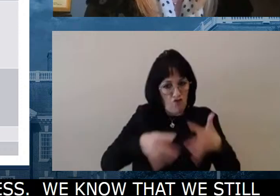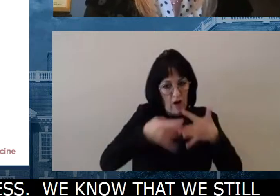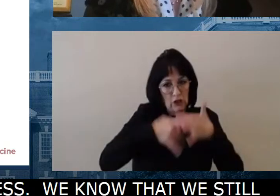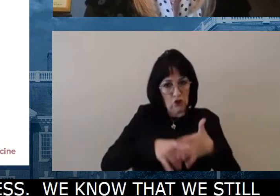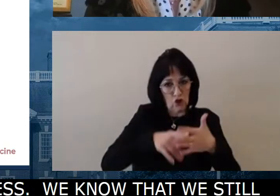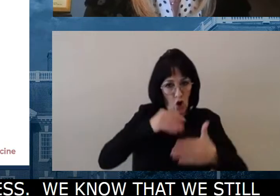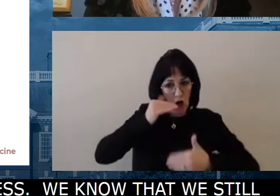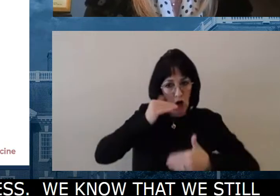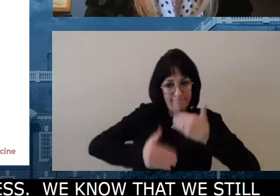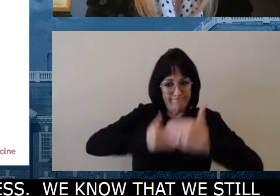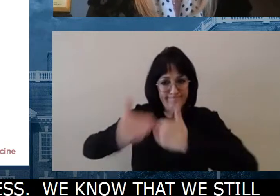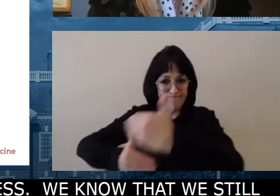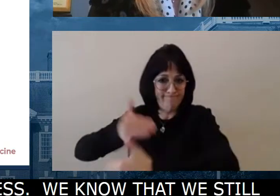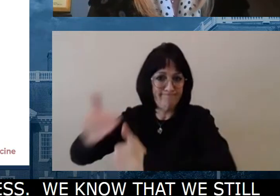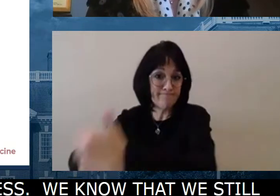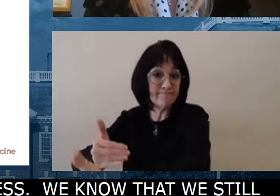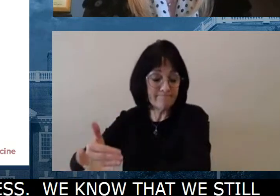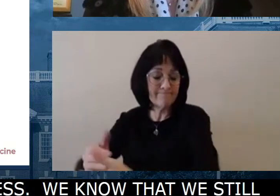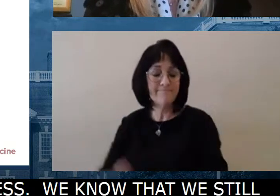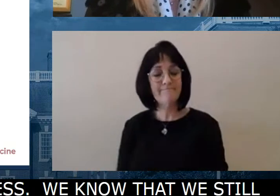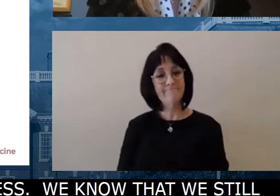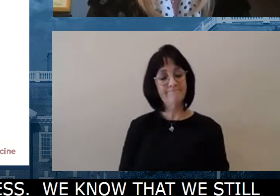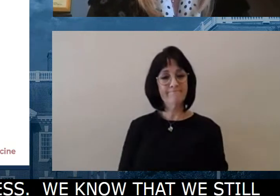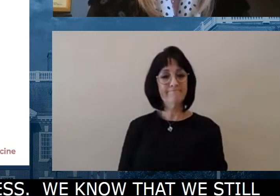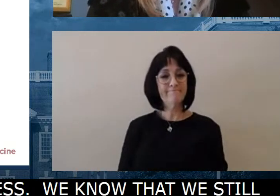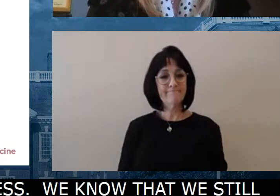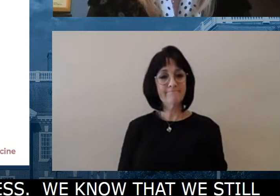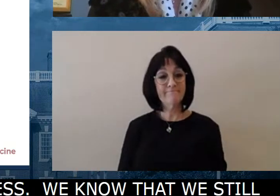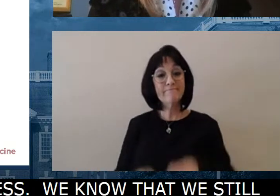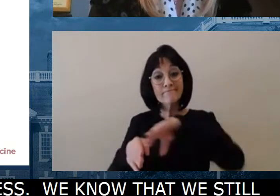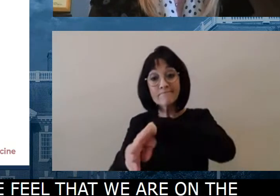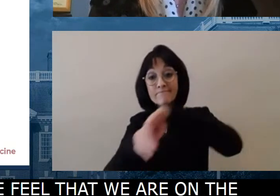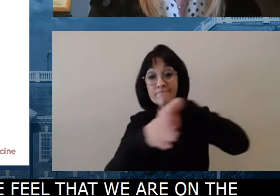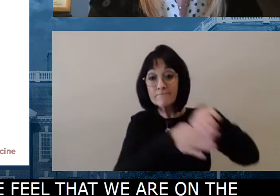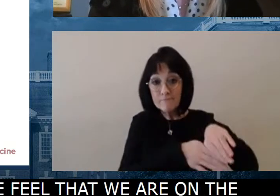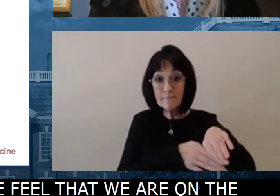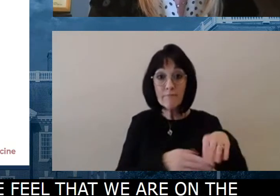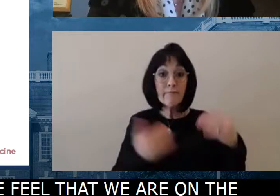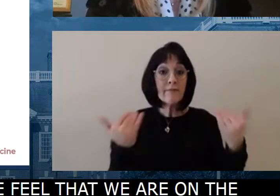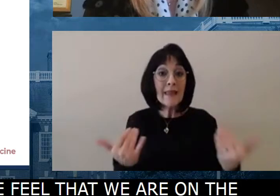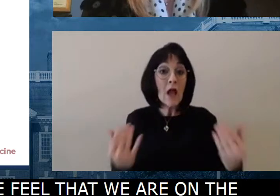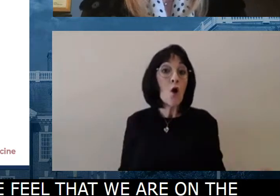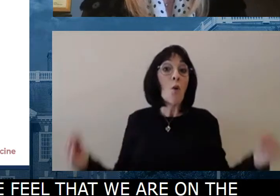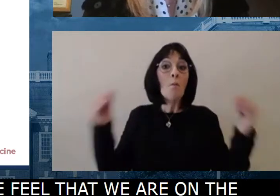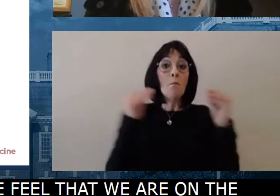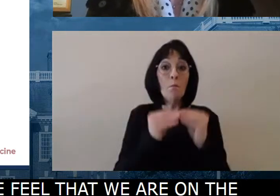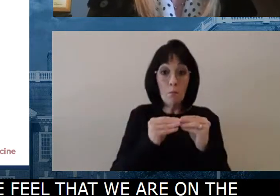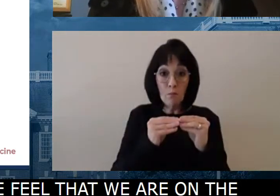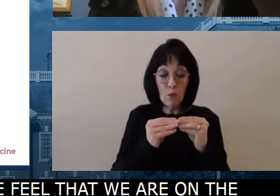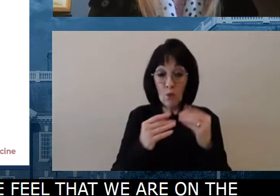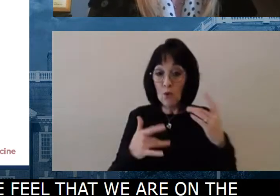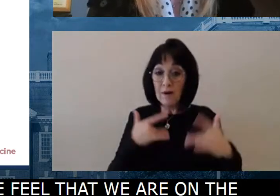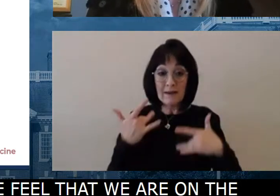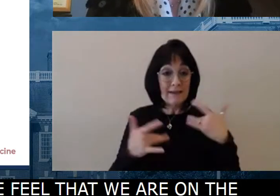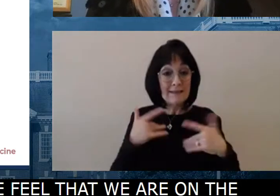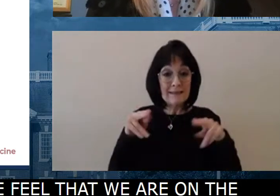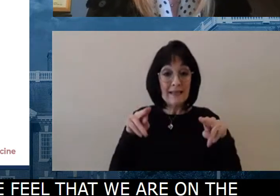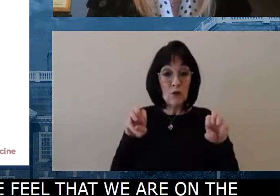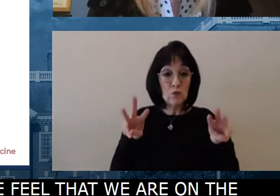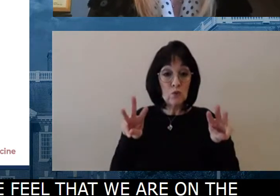more exciting news, which is our moving forward on vaccinating more members